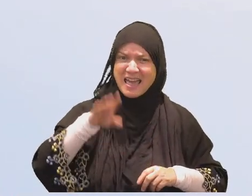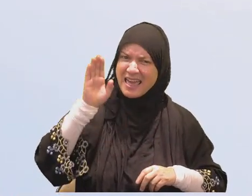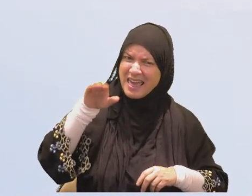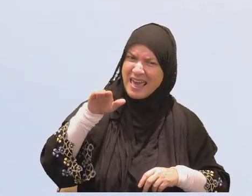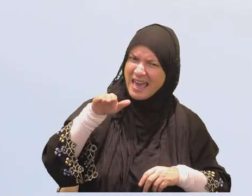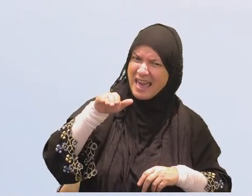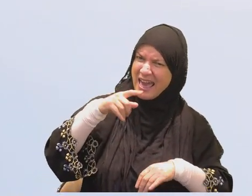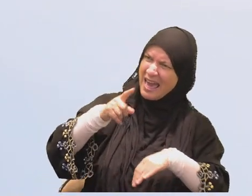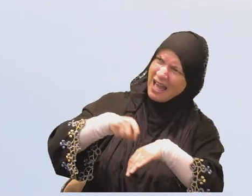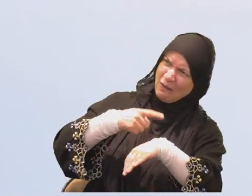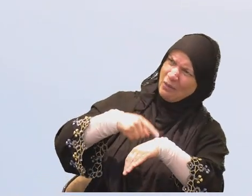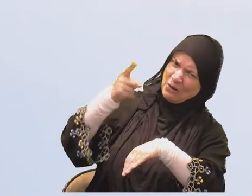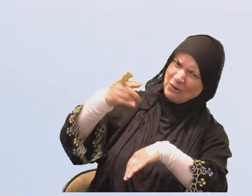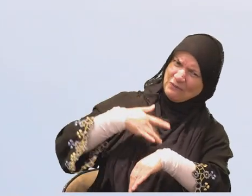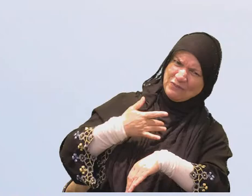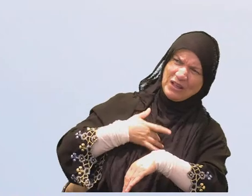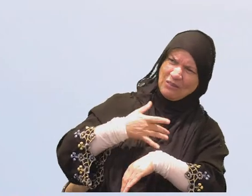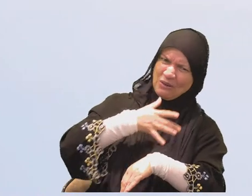affirmed.